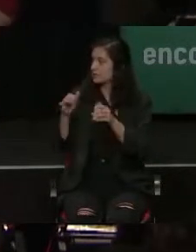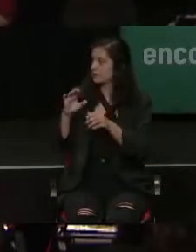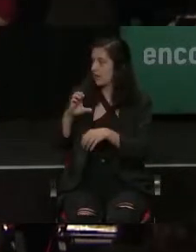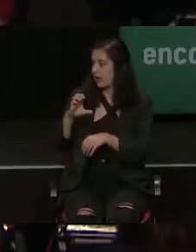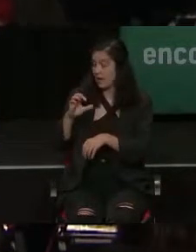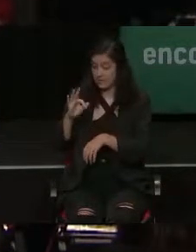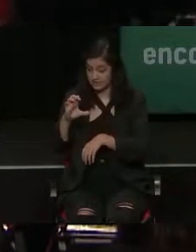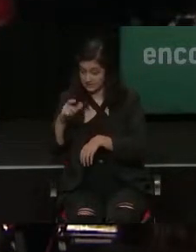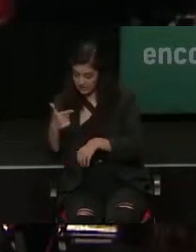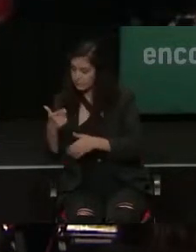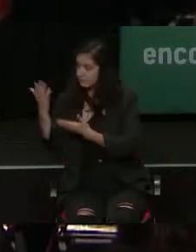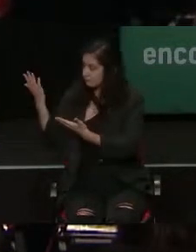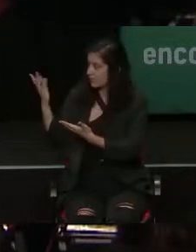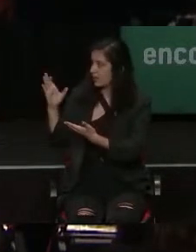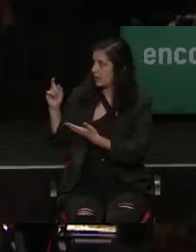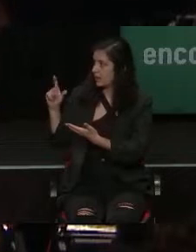Helena Pereira.